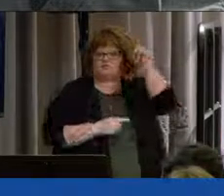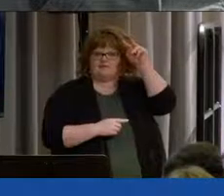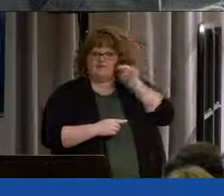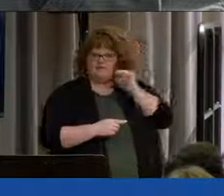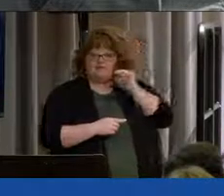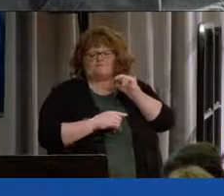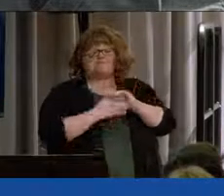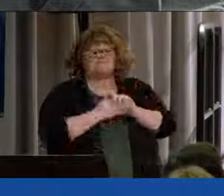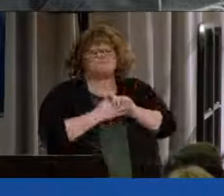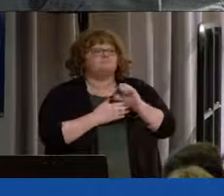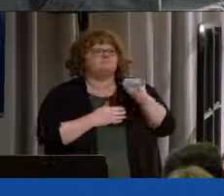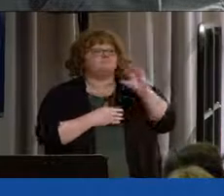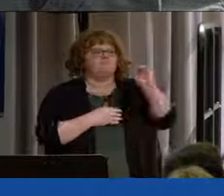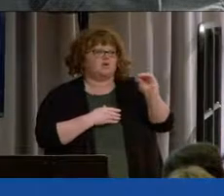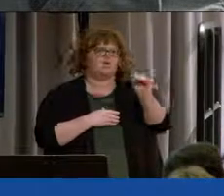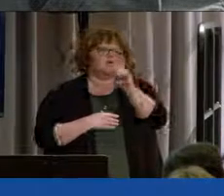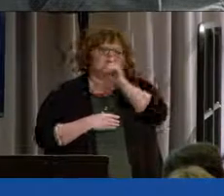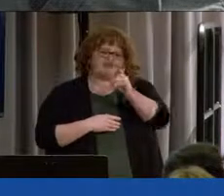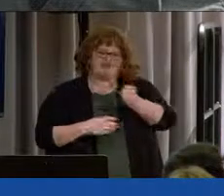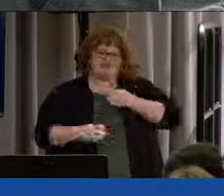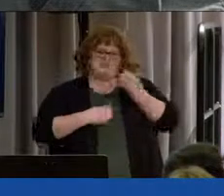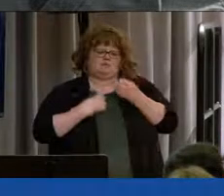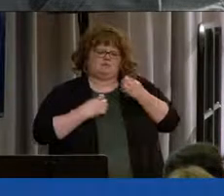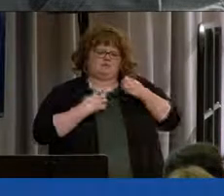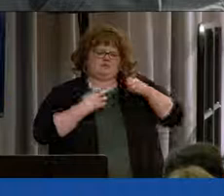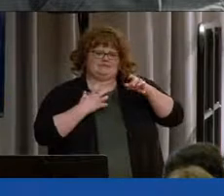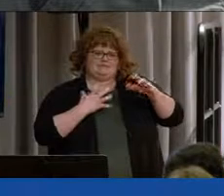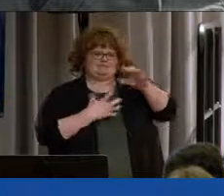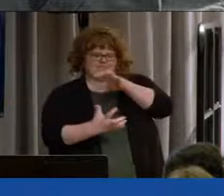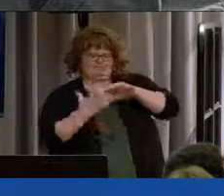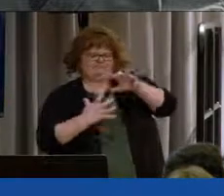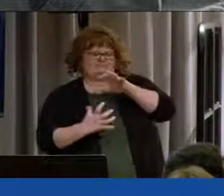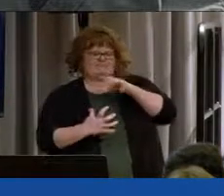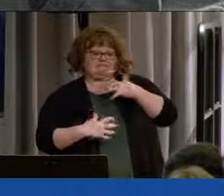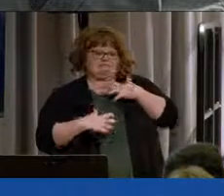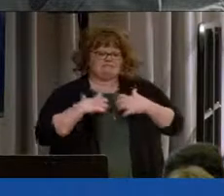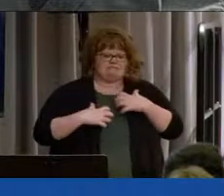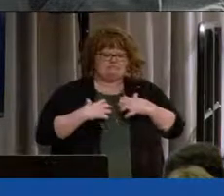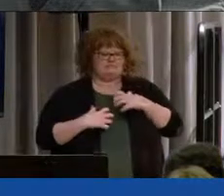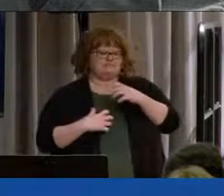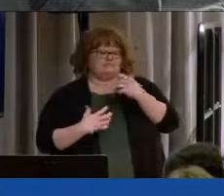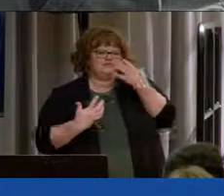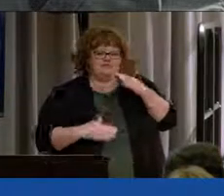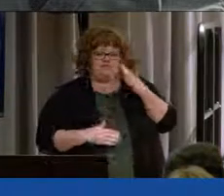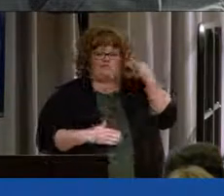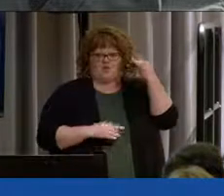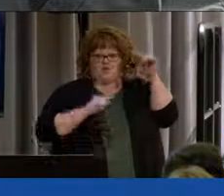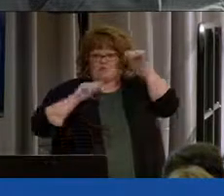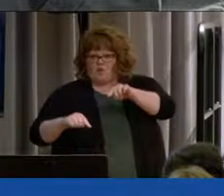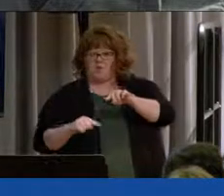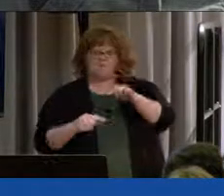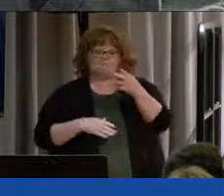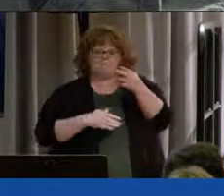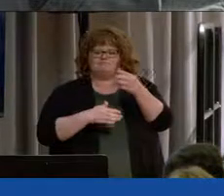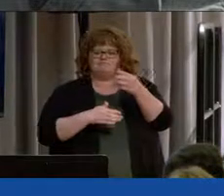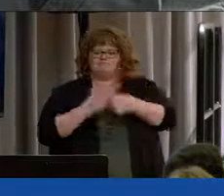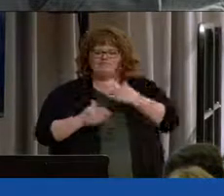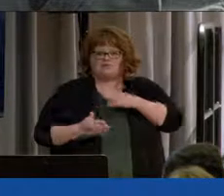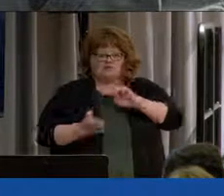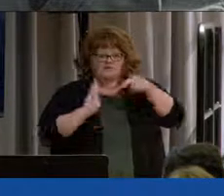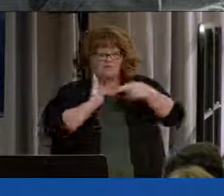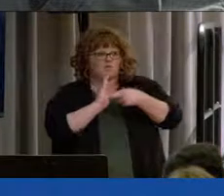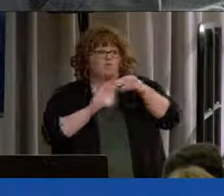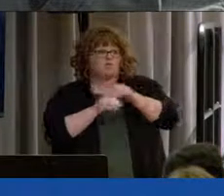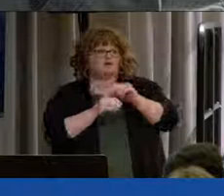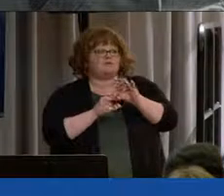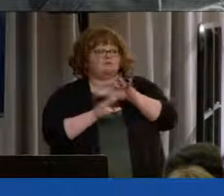And so there were mixed emotions even among guardsmen about why they were there and what their role was in society at